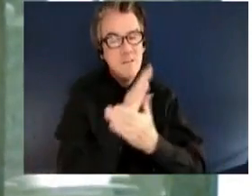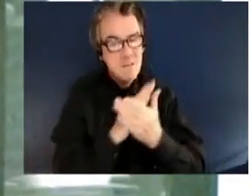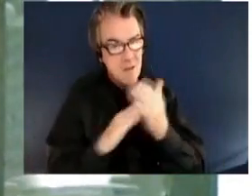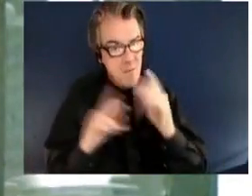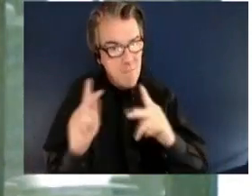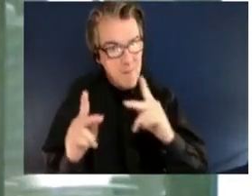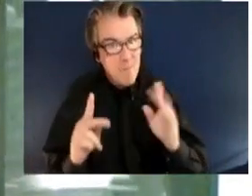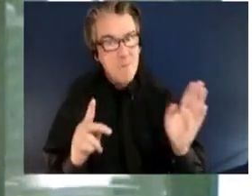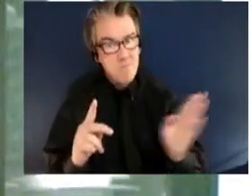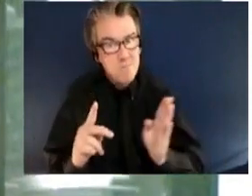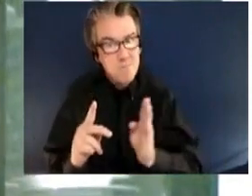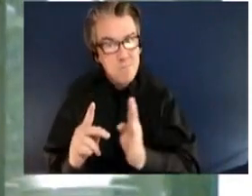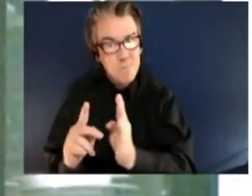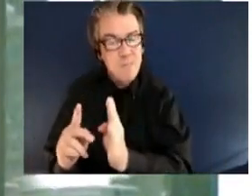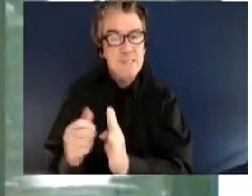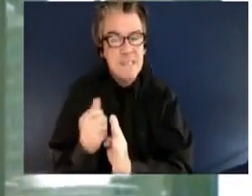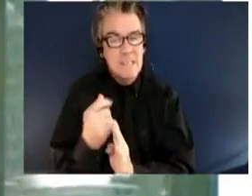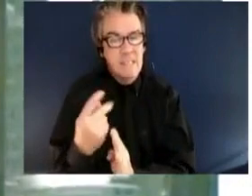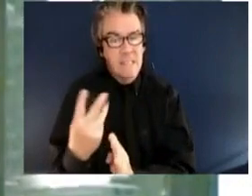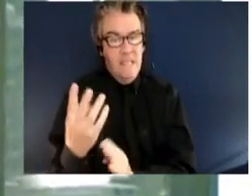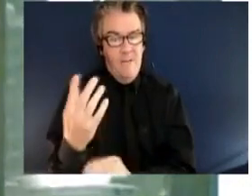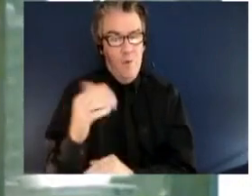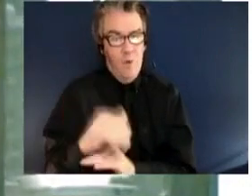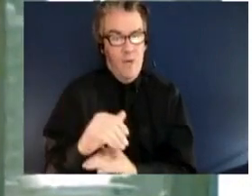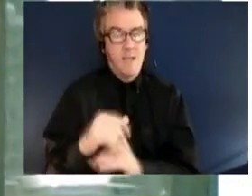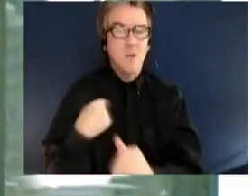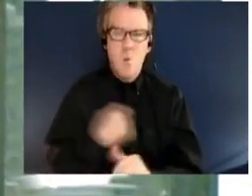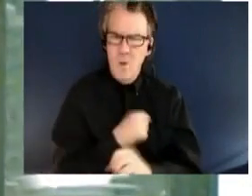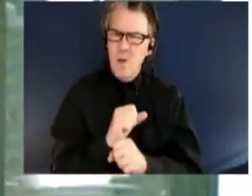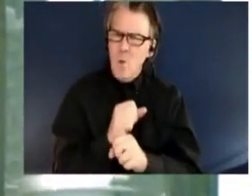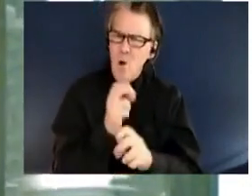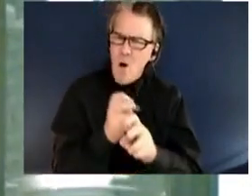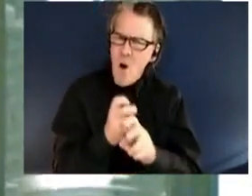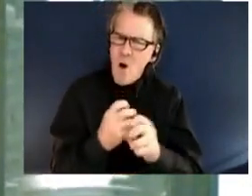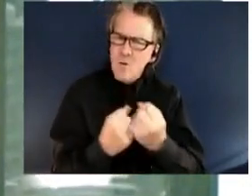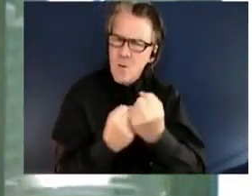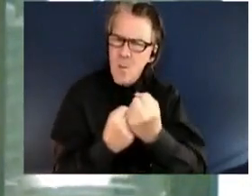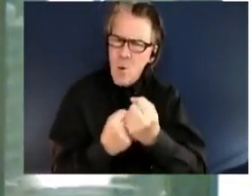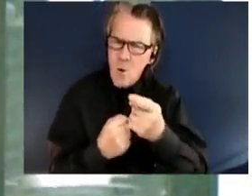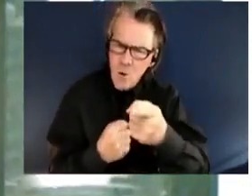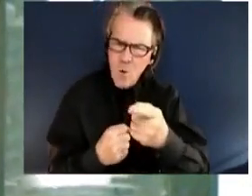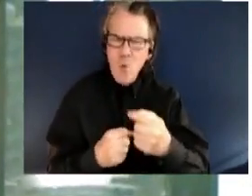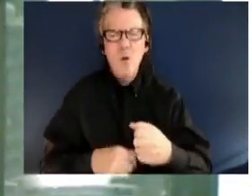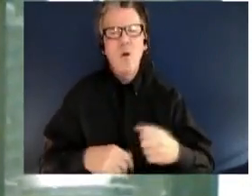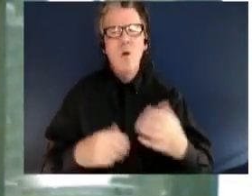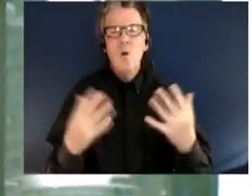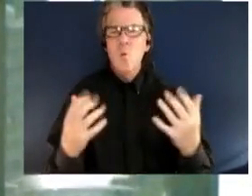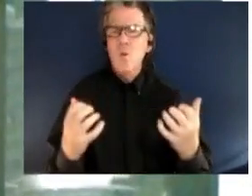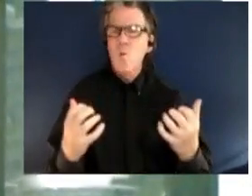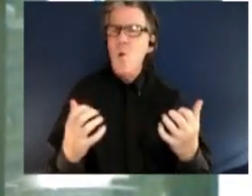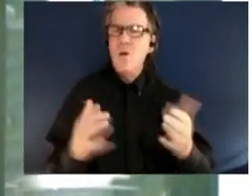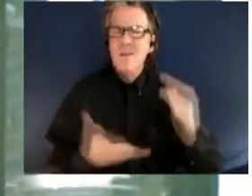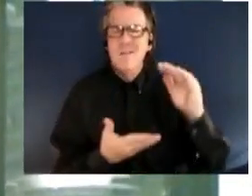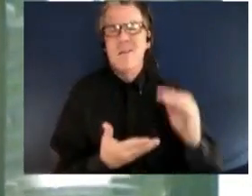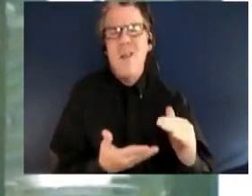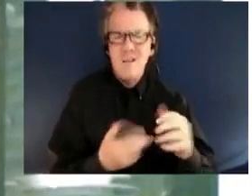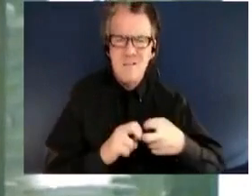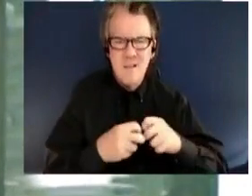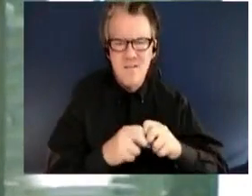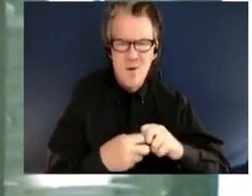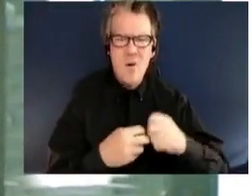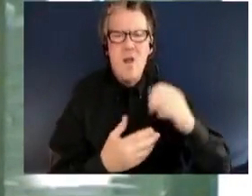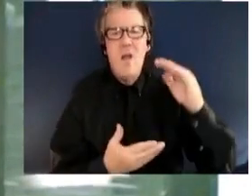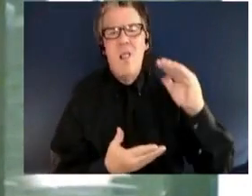hard to support you, our customers, and to make this event less difficult. So let me quickly go over how we're doing that. As Lindsay mentioned,